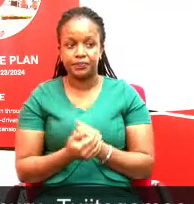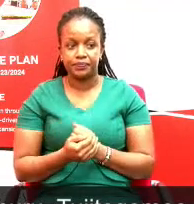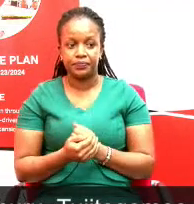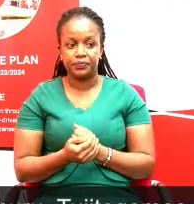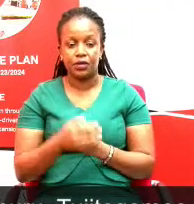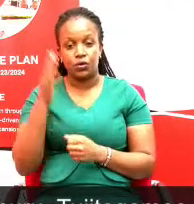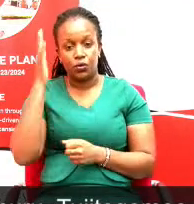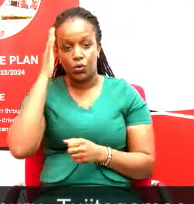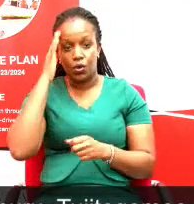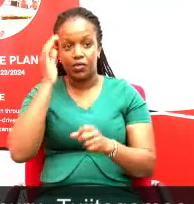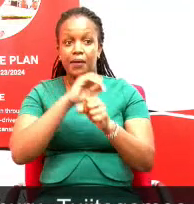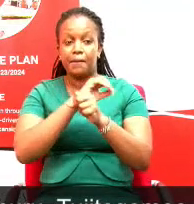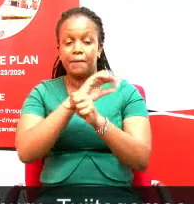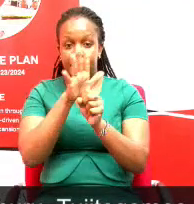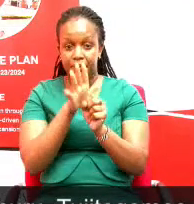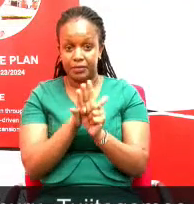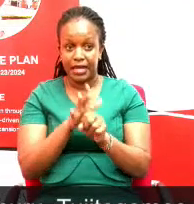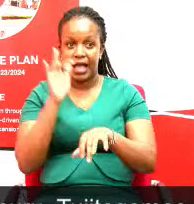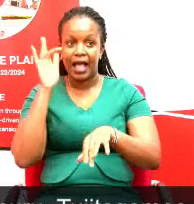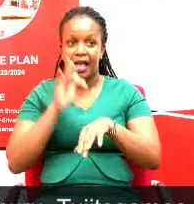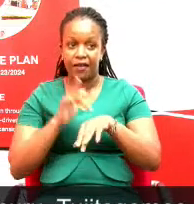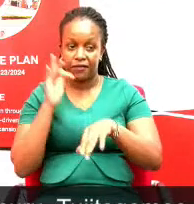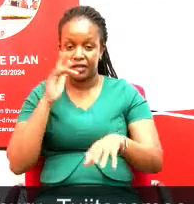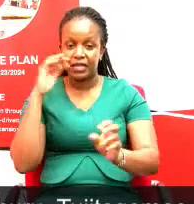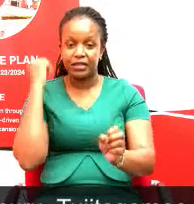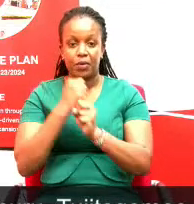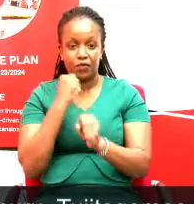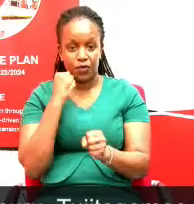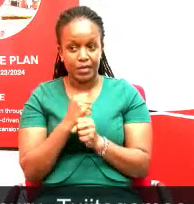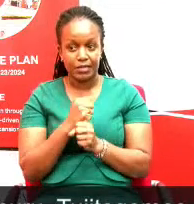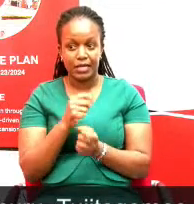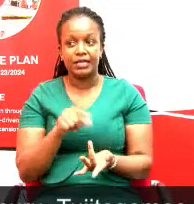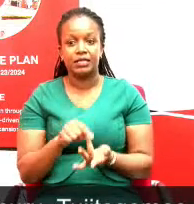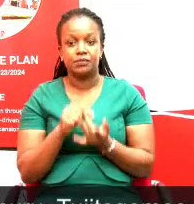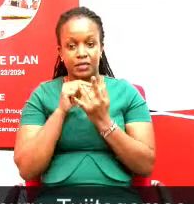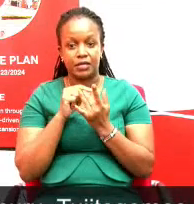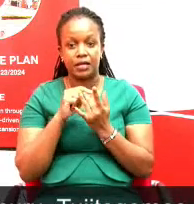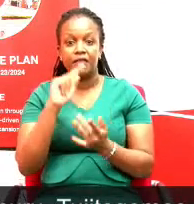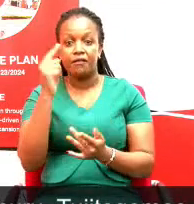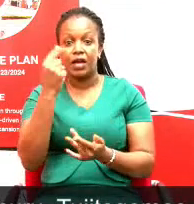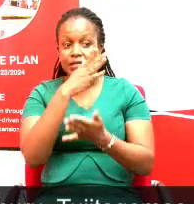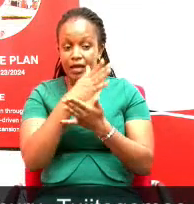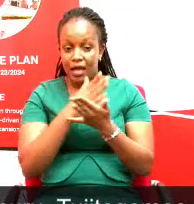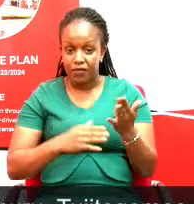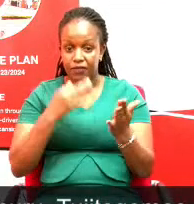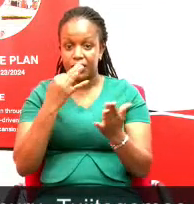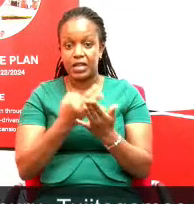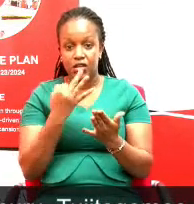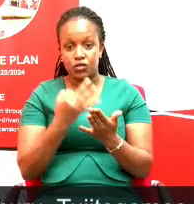course, the pandemic, no doubt, affected the revenue performance, especially the first half of the financial year